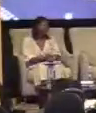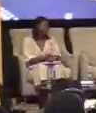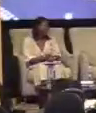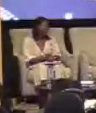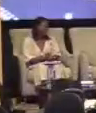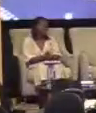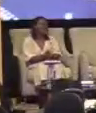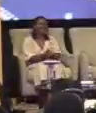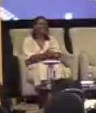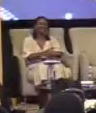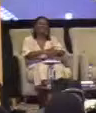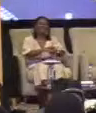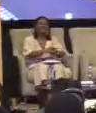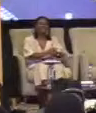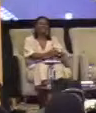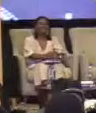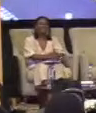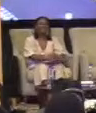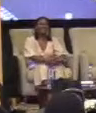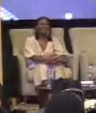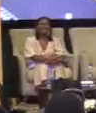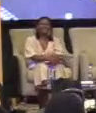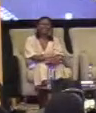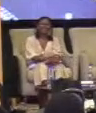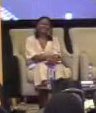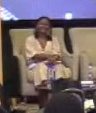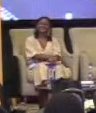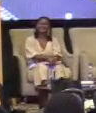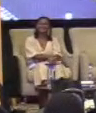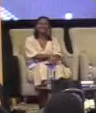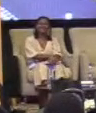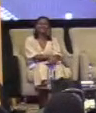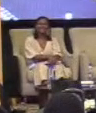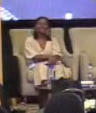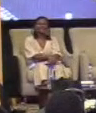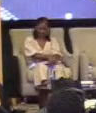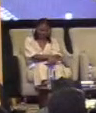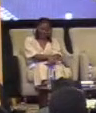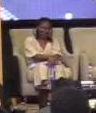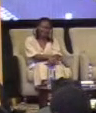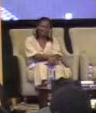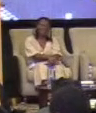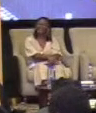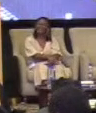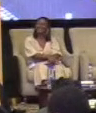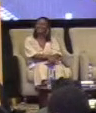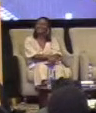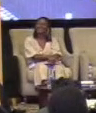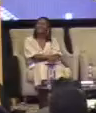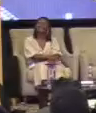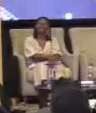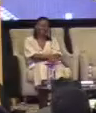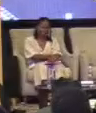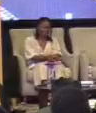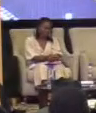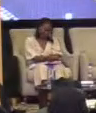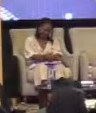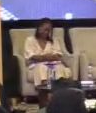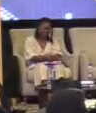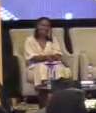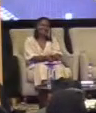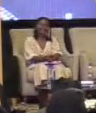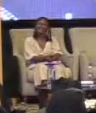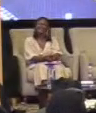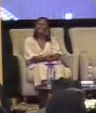Yes, it's ratification. Yeah. Fantastic. Yes. Customarily, we're married to Nexa.